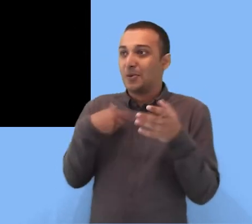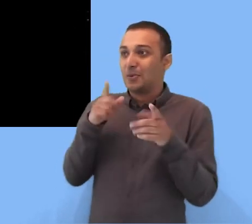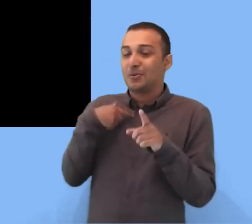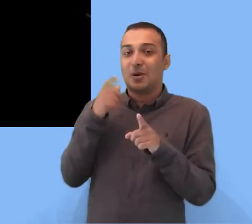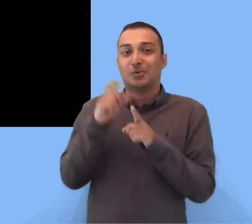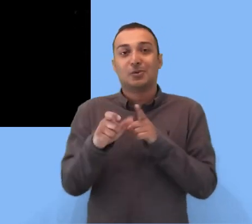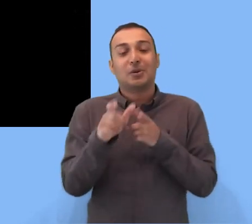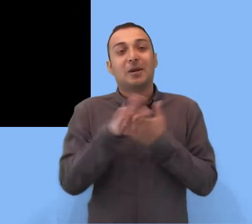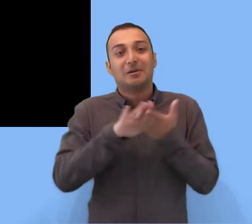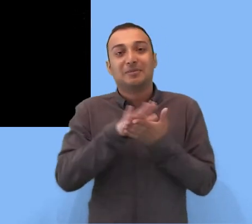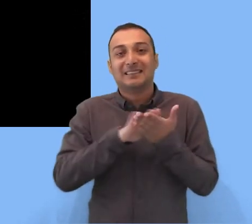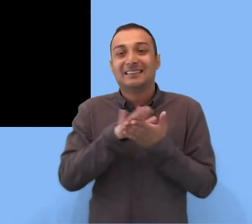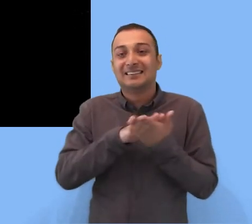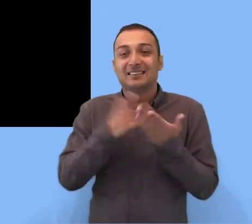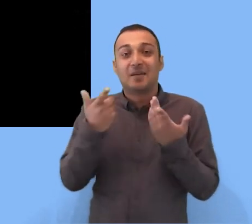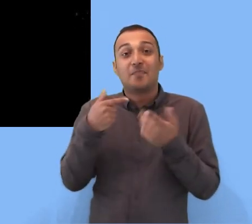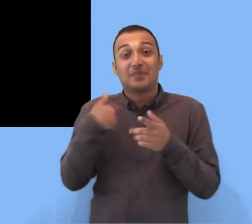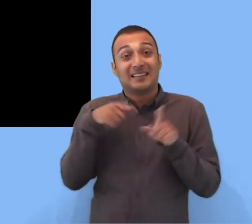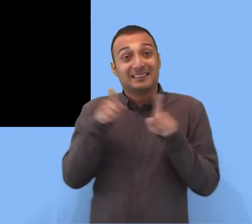your child.